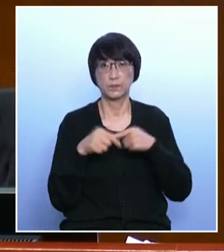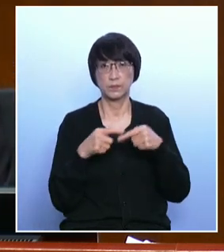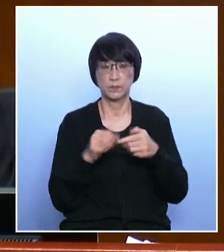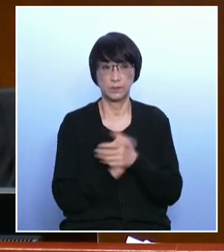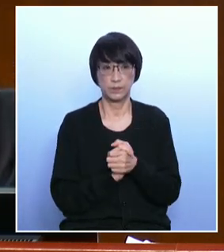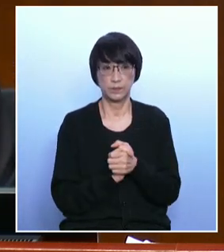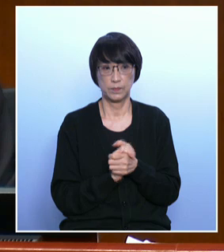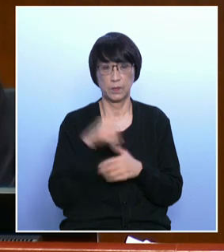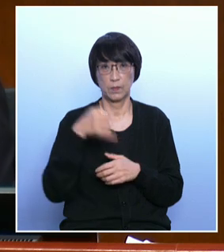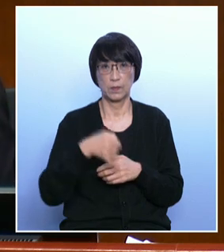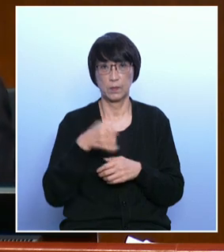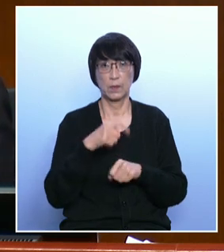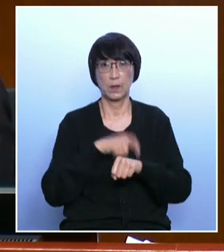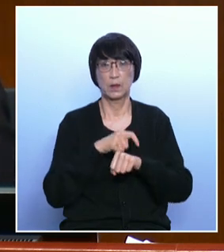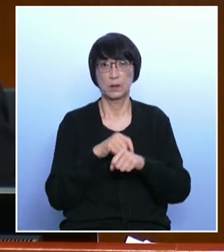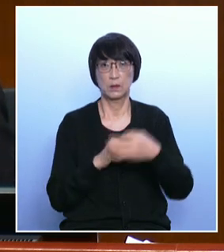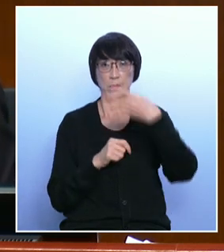Wai Hospital expansion project.